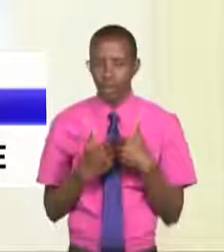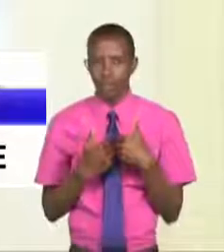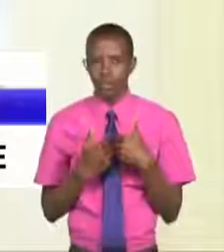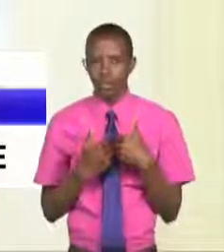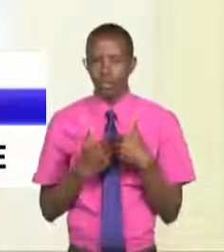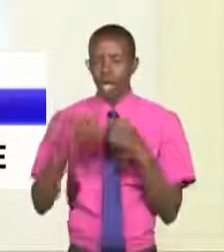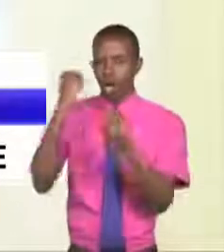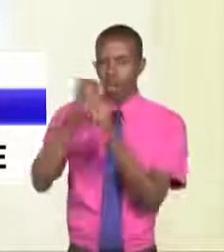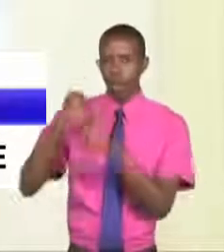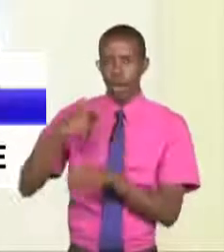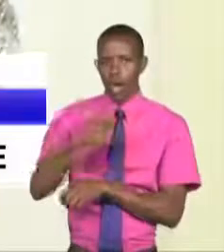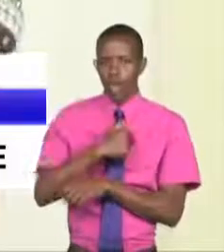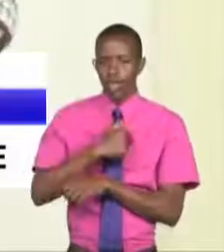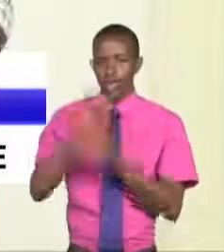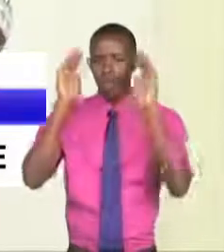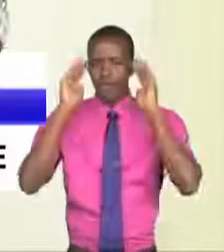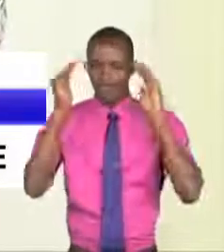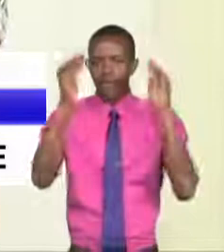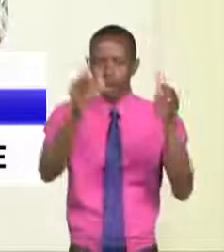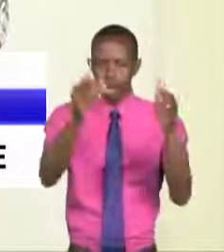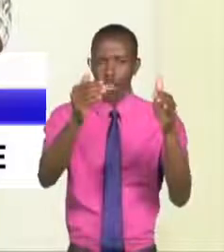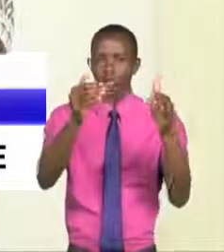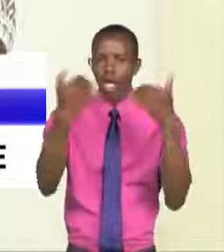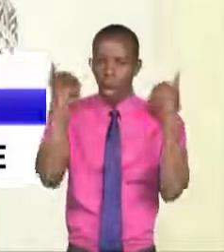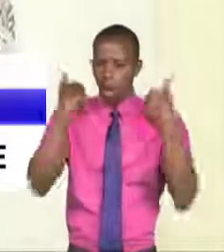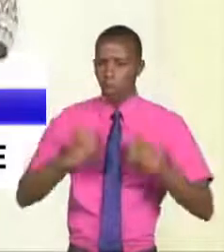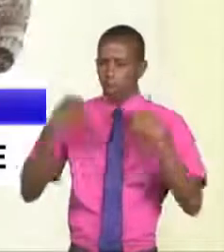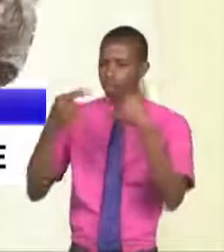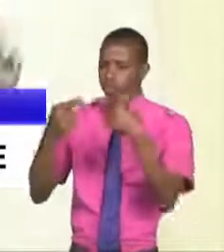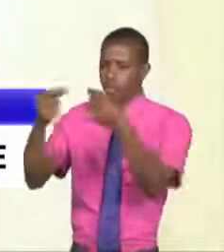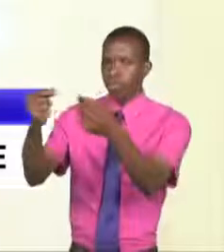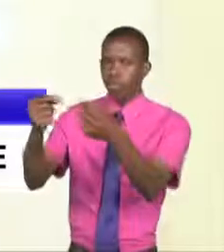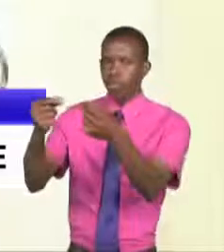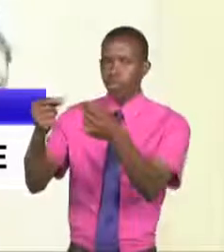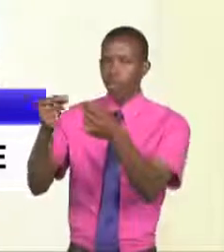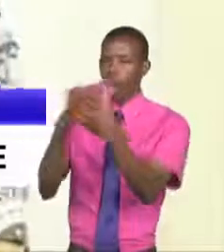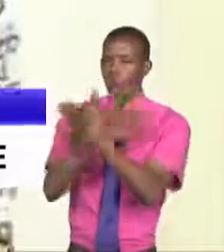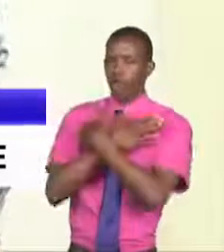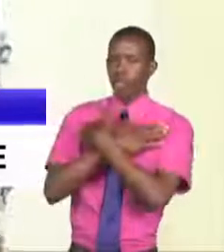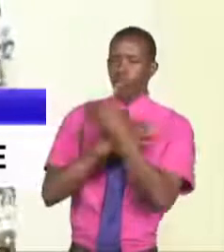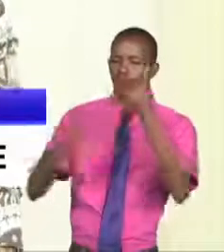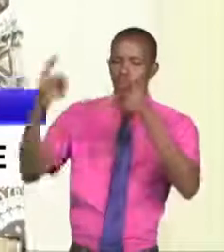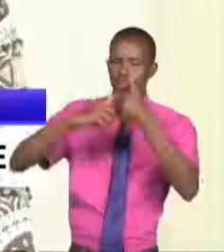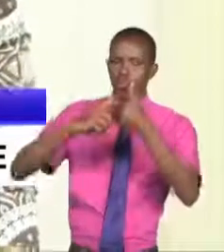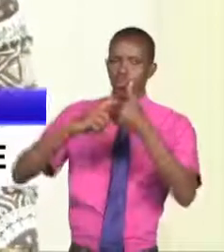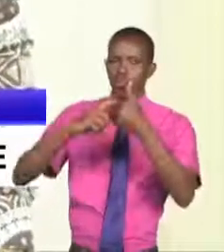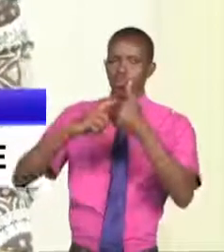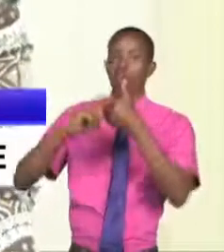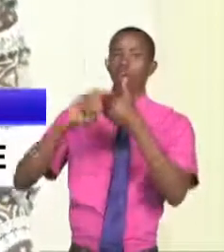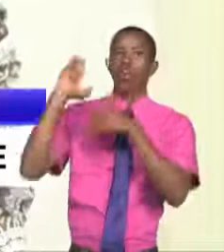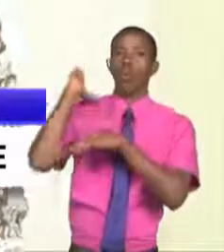a task that we have already embarked on. And as I was telling the colleagues that you're going to join yesterday,